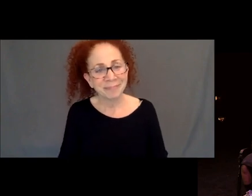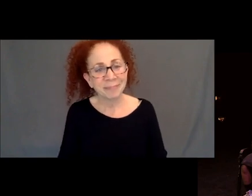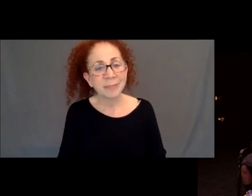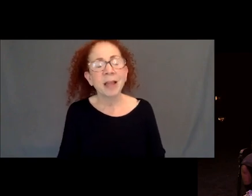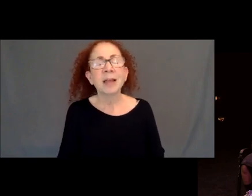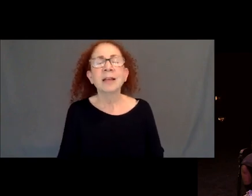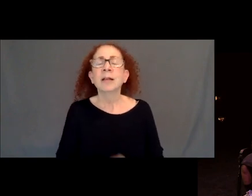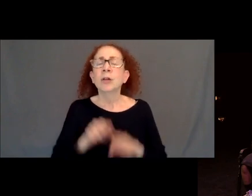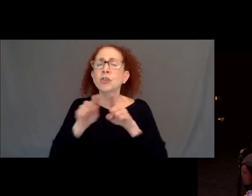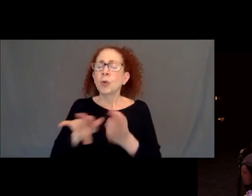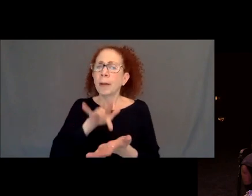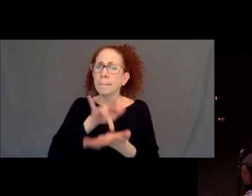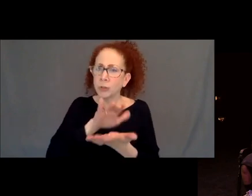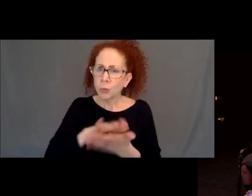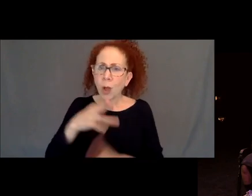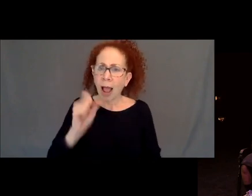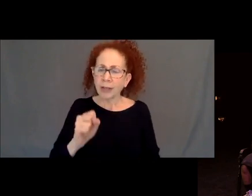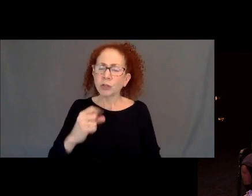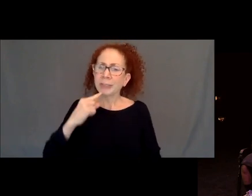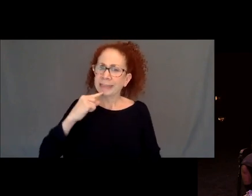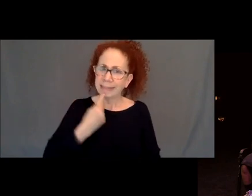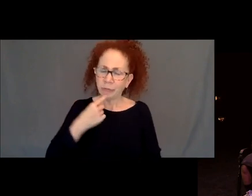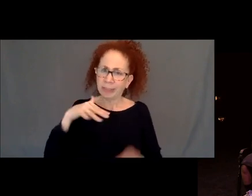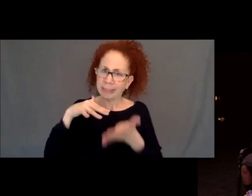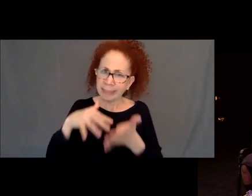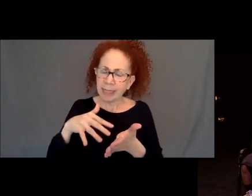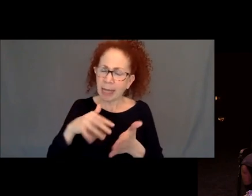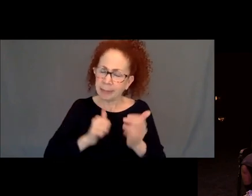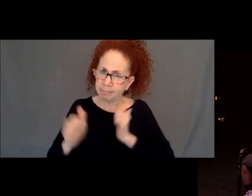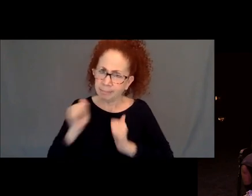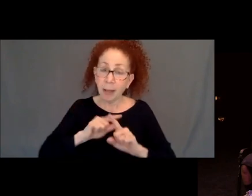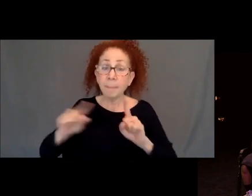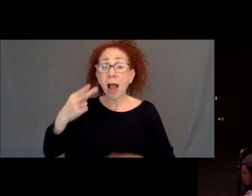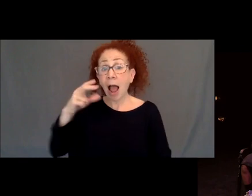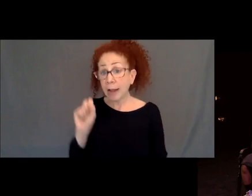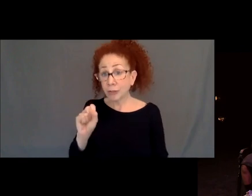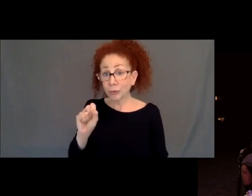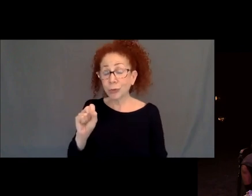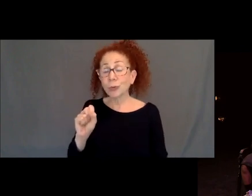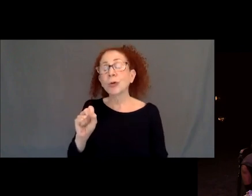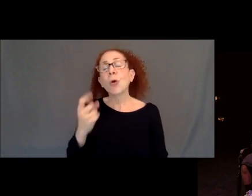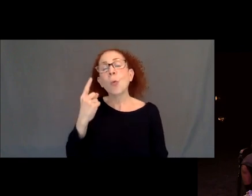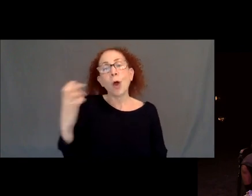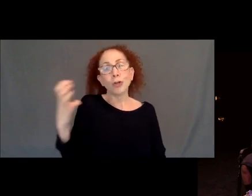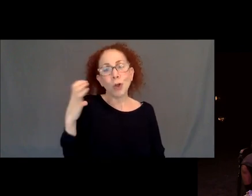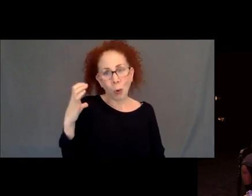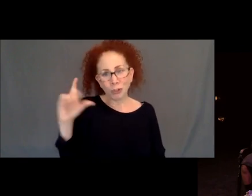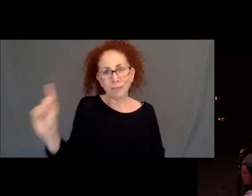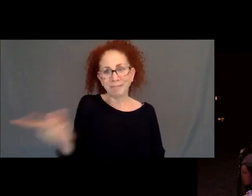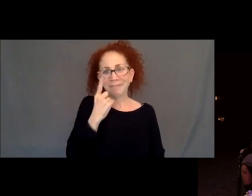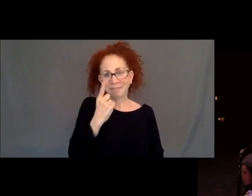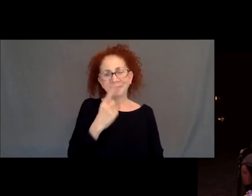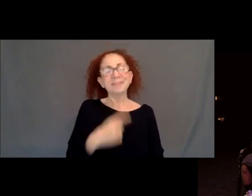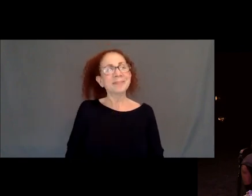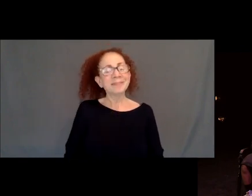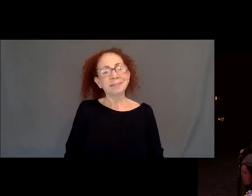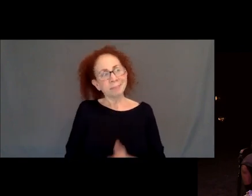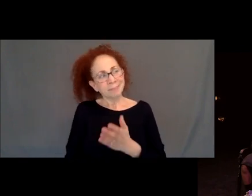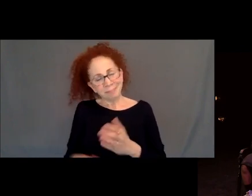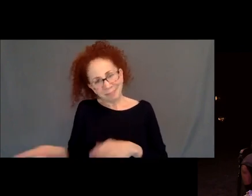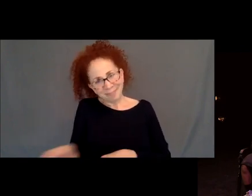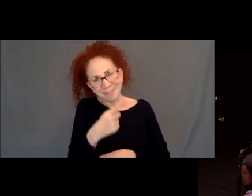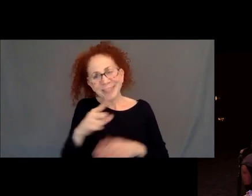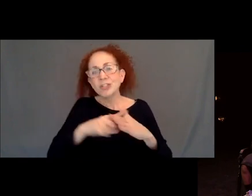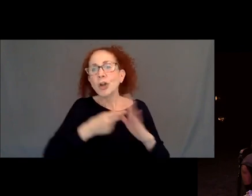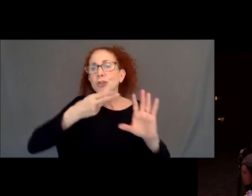I took it seriously in middle school and high school, but then in high school, one of my coaches found me. I started doing track